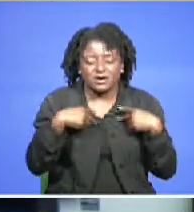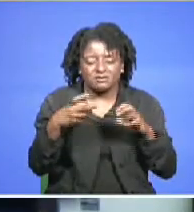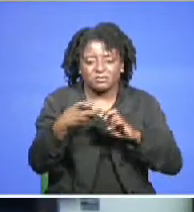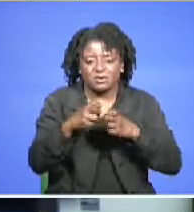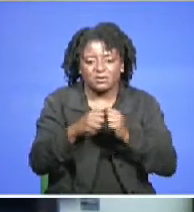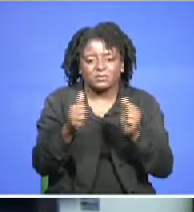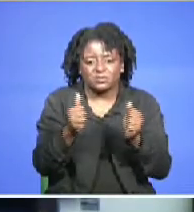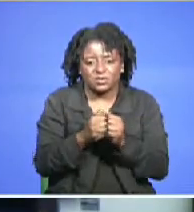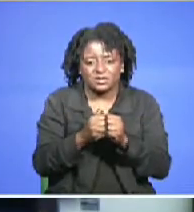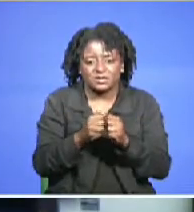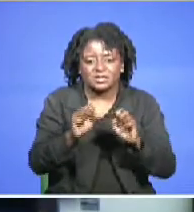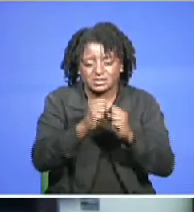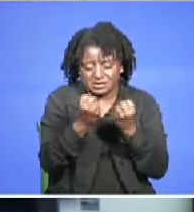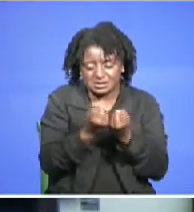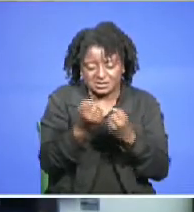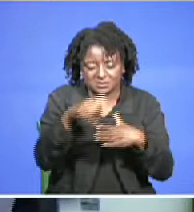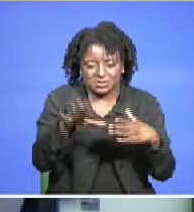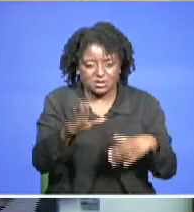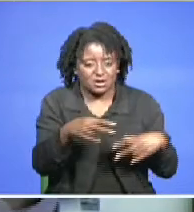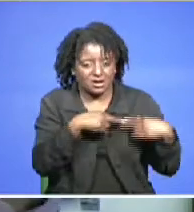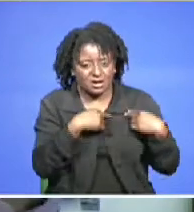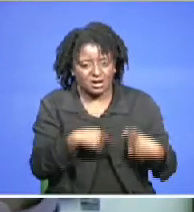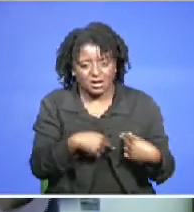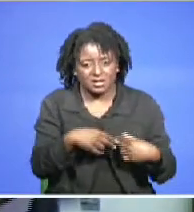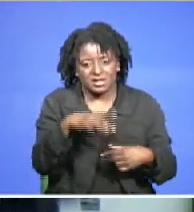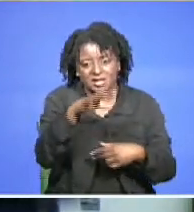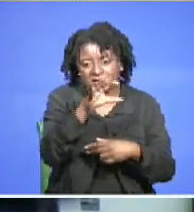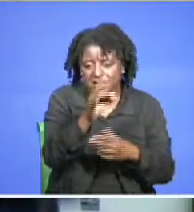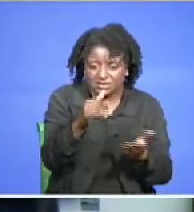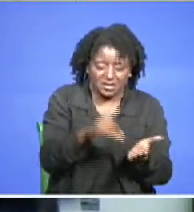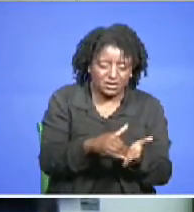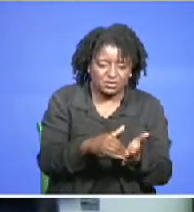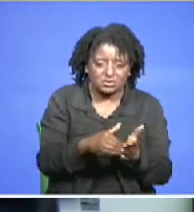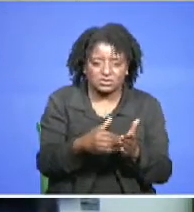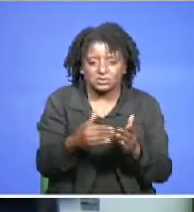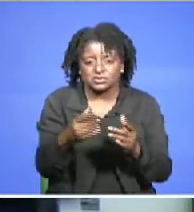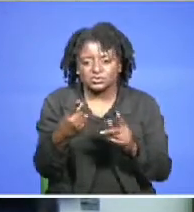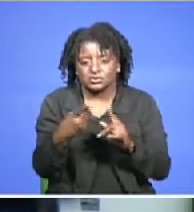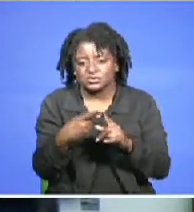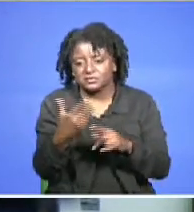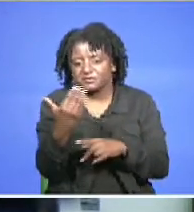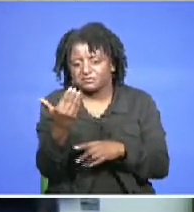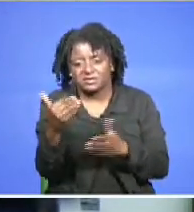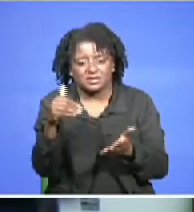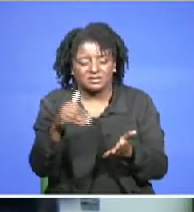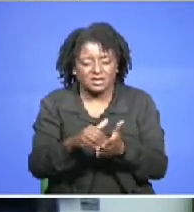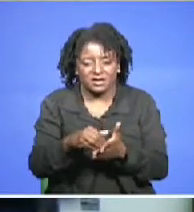in your heart, that could be anywhere from 8,000 to 15,000.